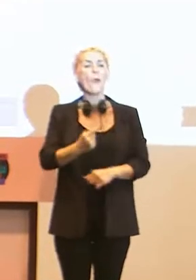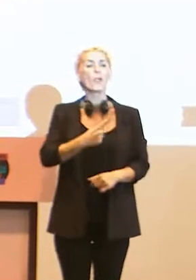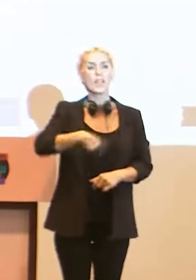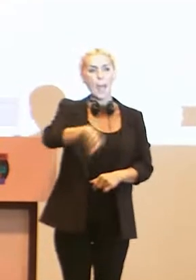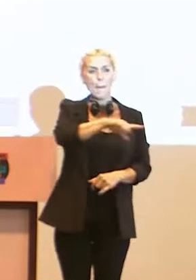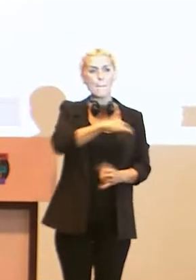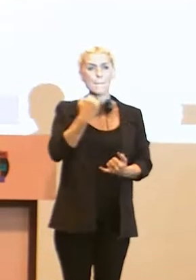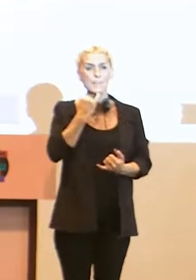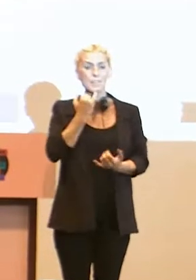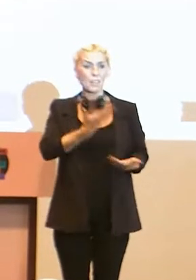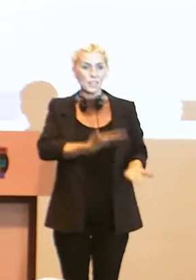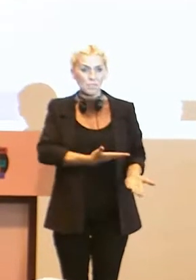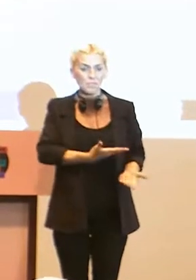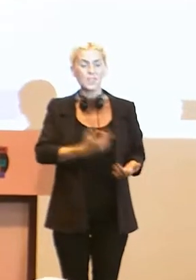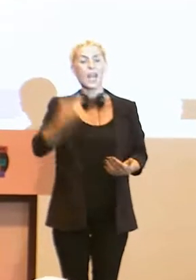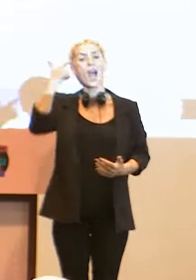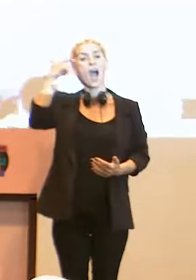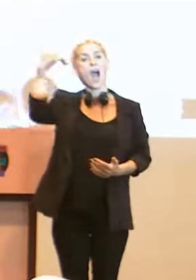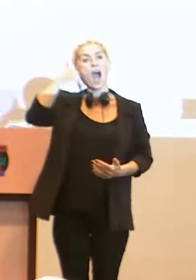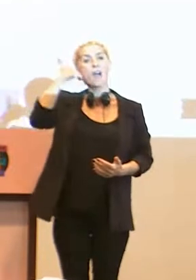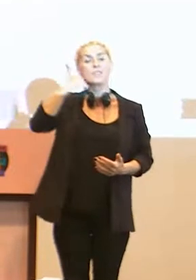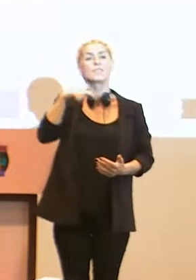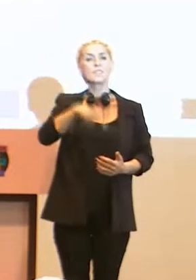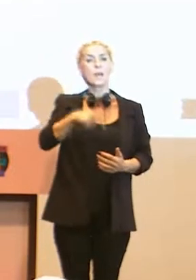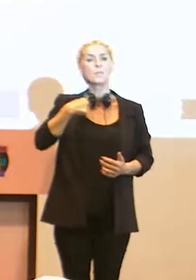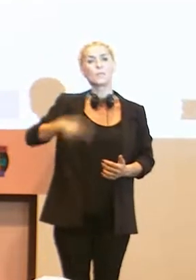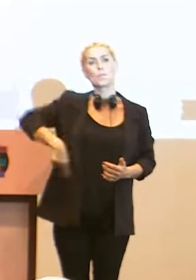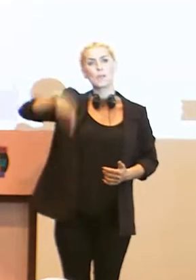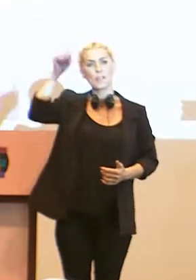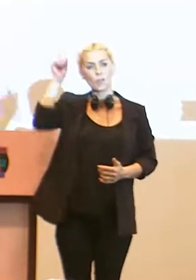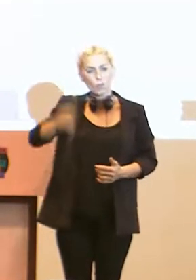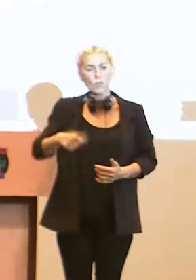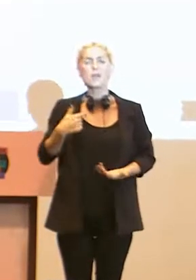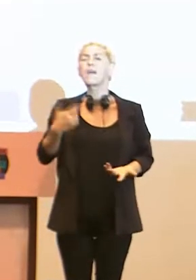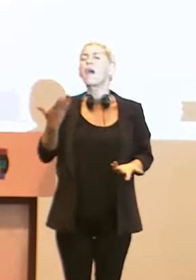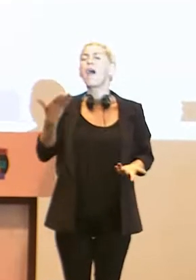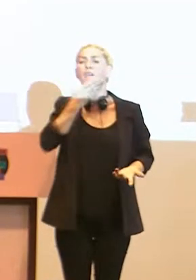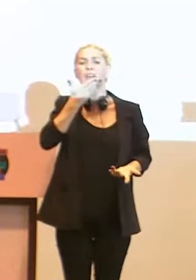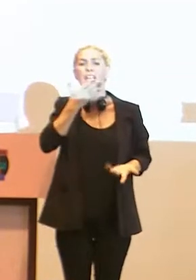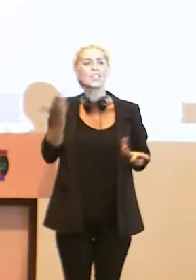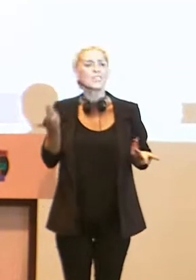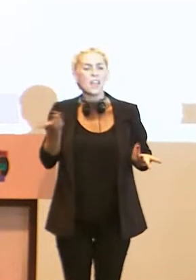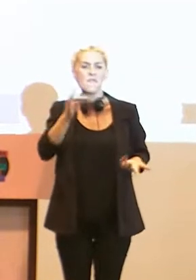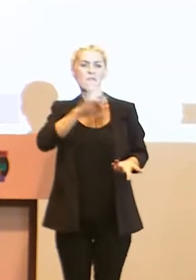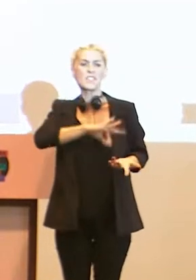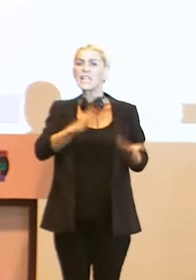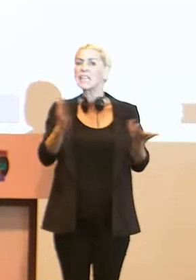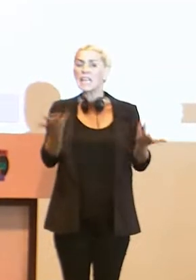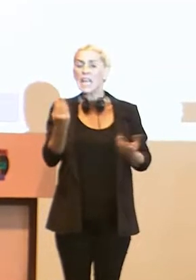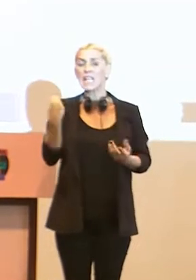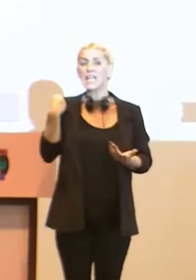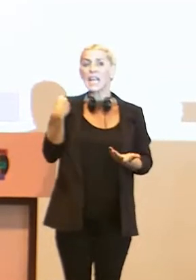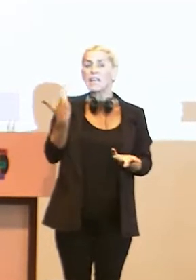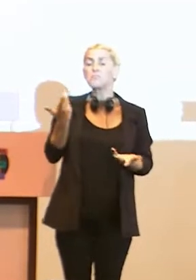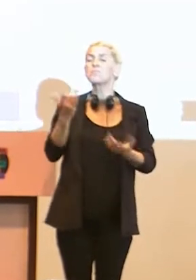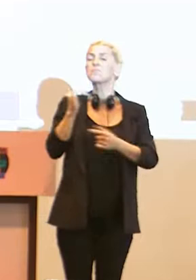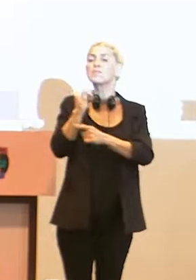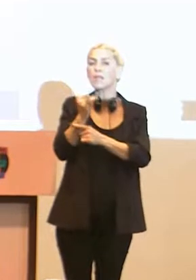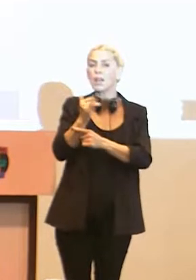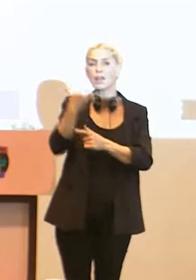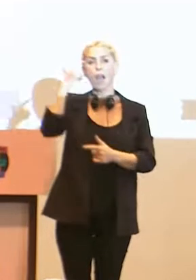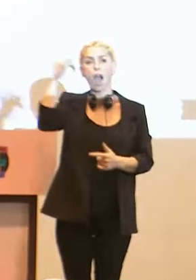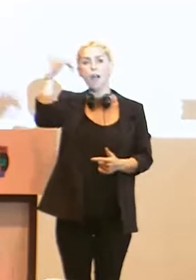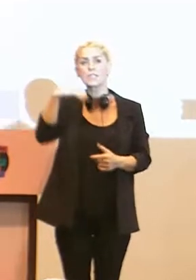memory they are really inspiring all of us and we will talk about the today of memory work the